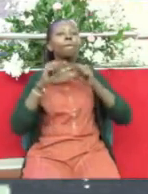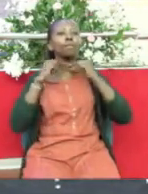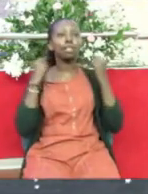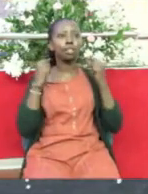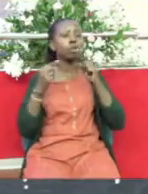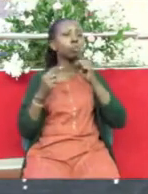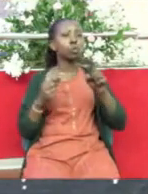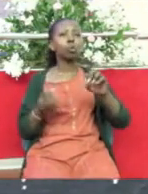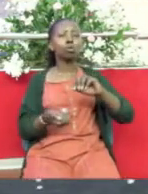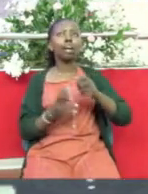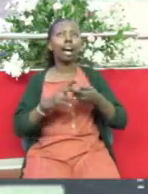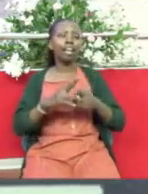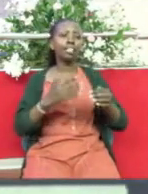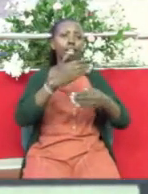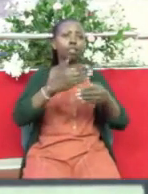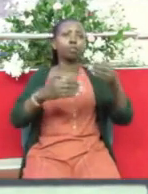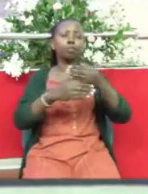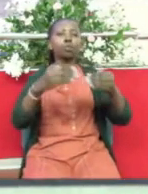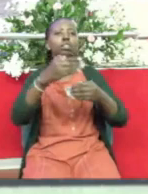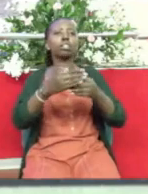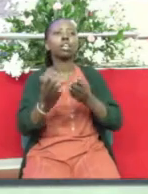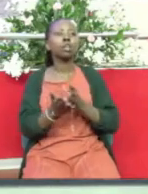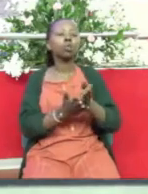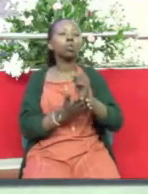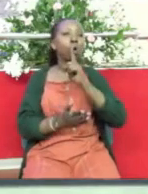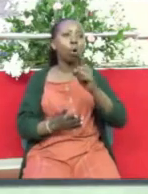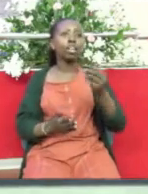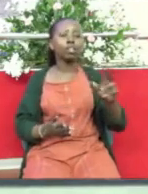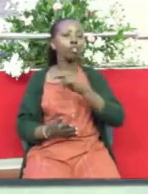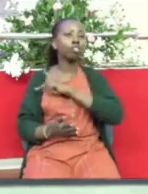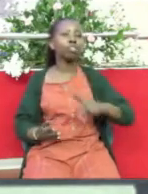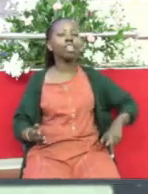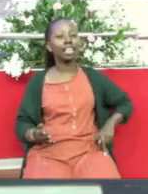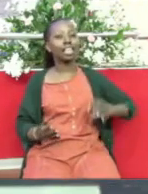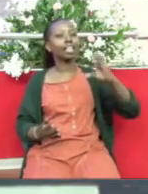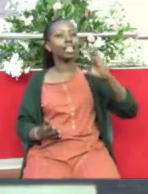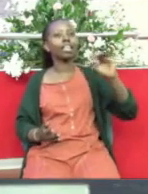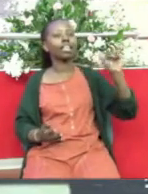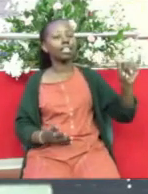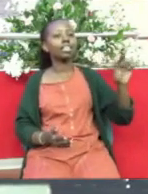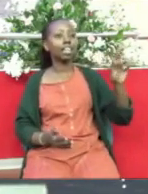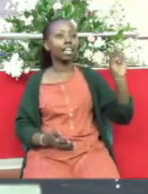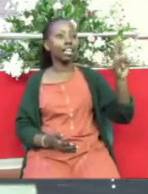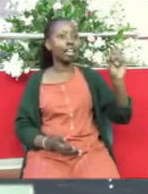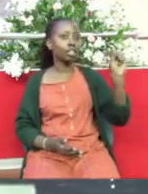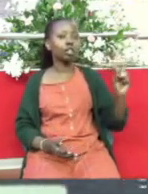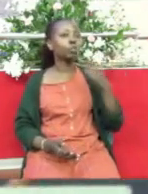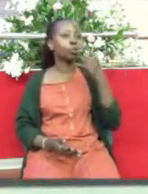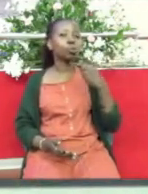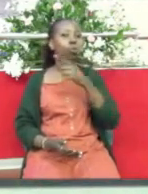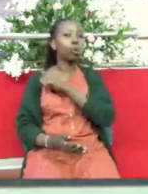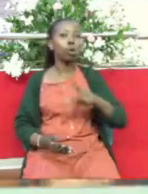basi walianza ujenzi kama alivyoagizwa na mfalme Cyrus. Whom the Lord had used. Ambaye Bwana alikuwa amemtumia. And as